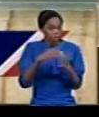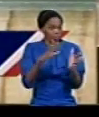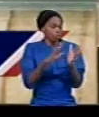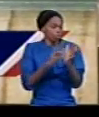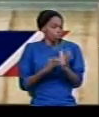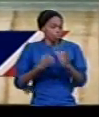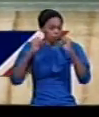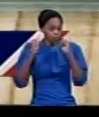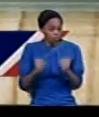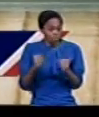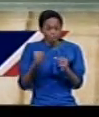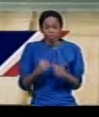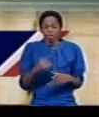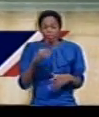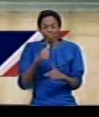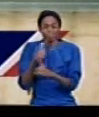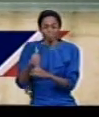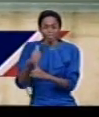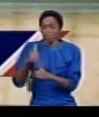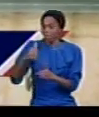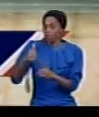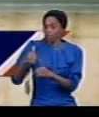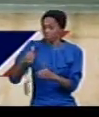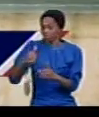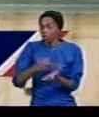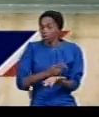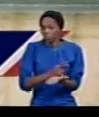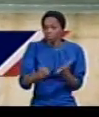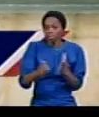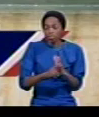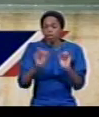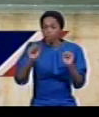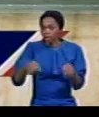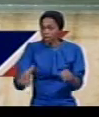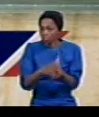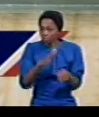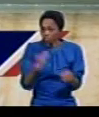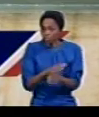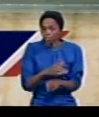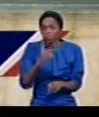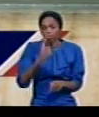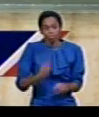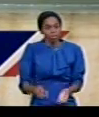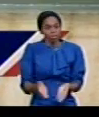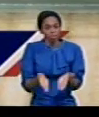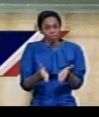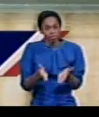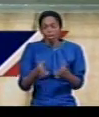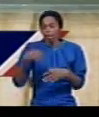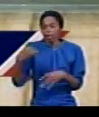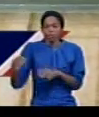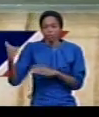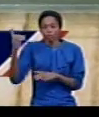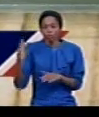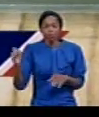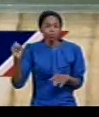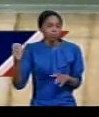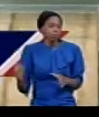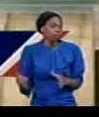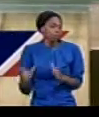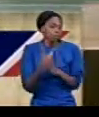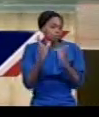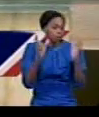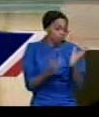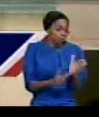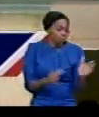power, in self-righteousness can fulfill the demand of the law. So the law